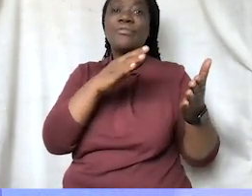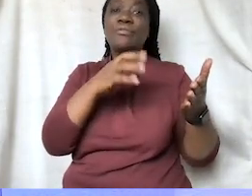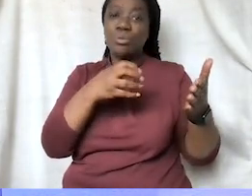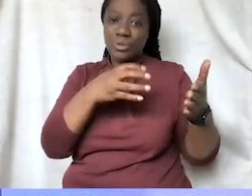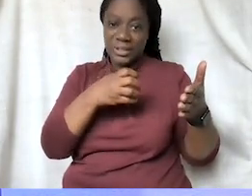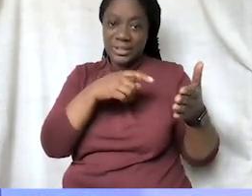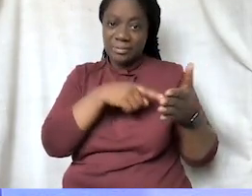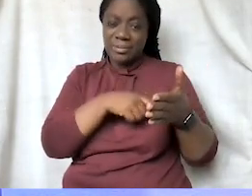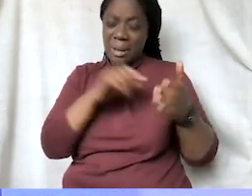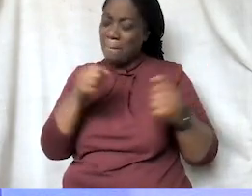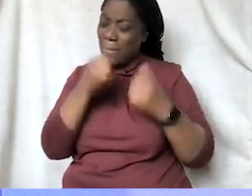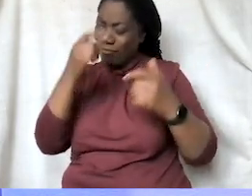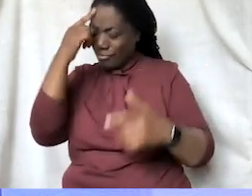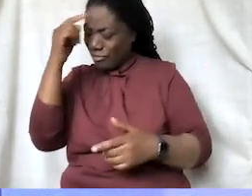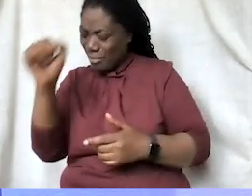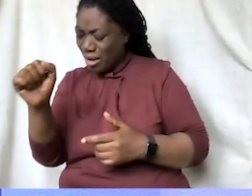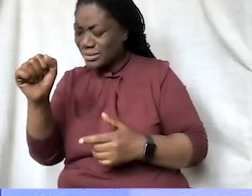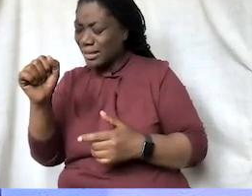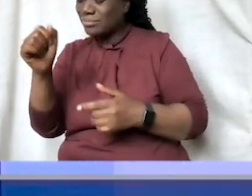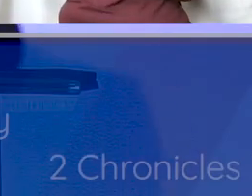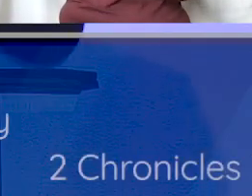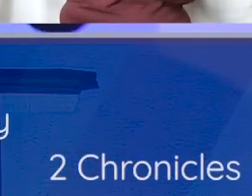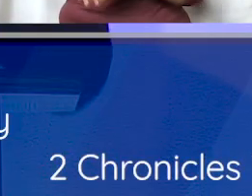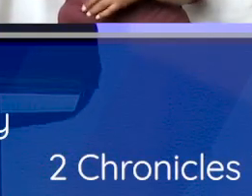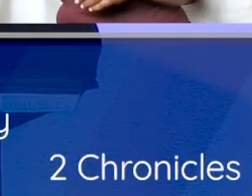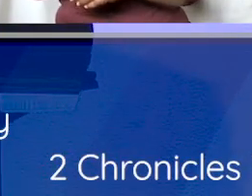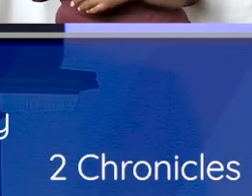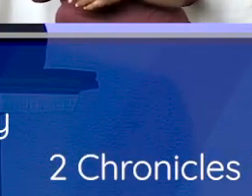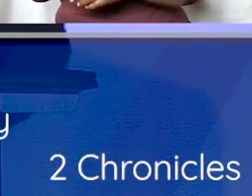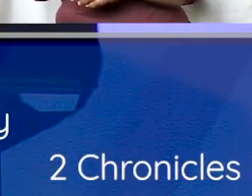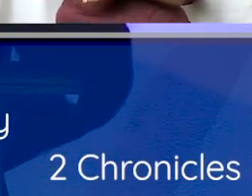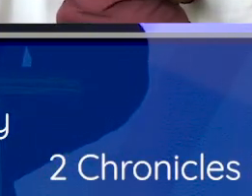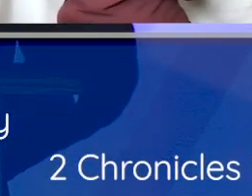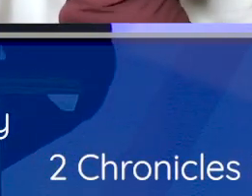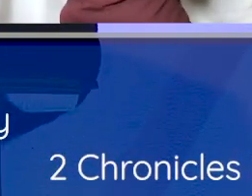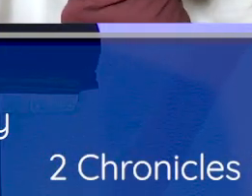What a powerful reminder to God's people tonight. The Bible says,